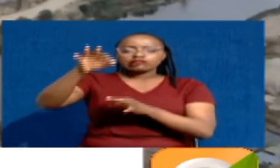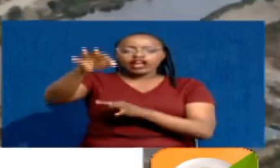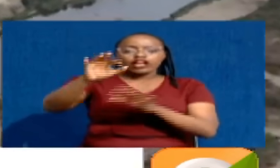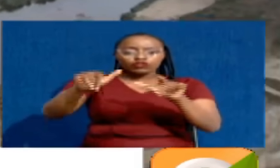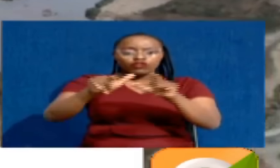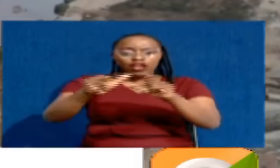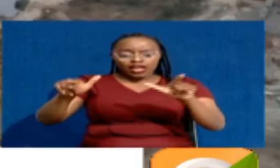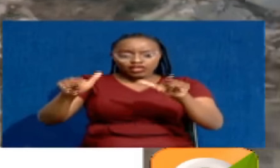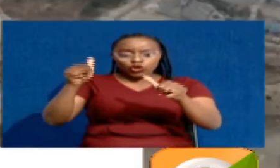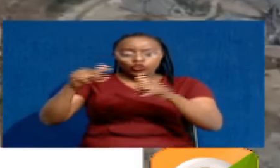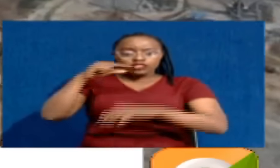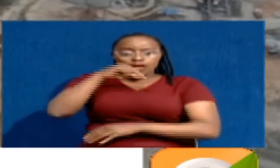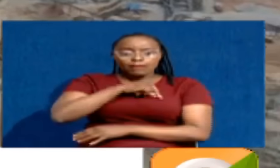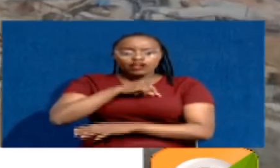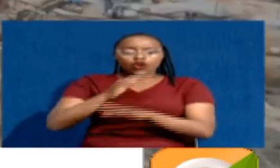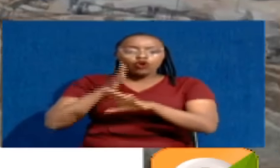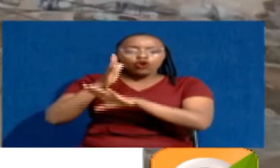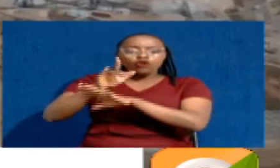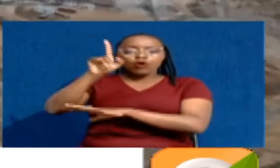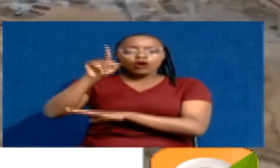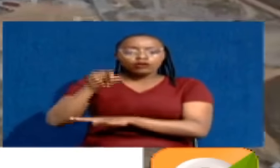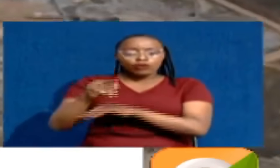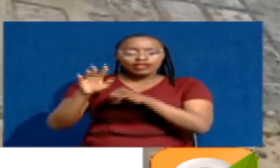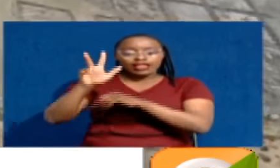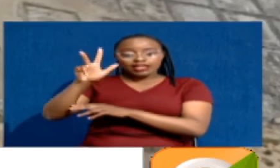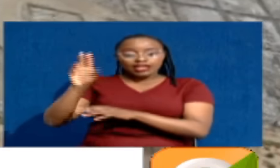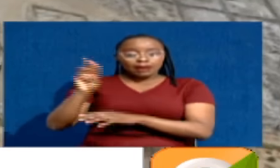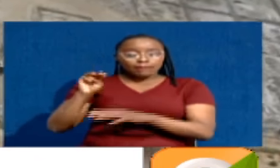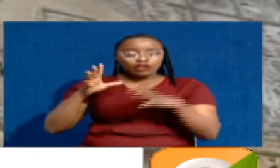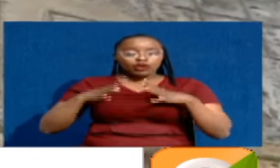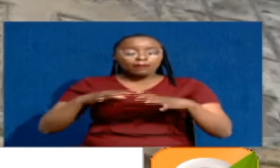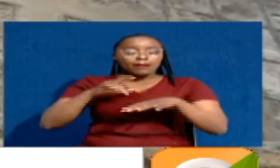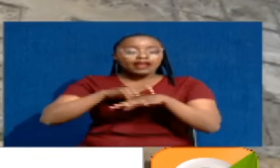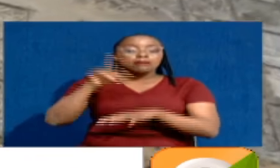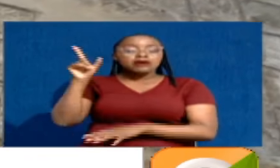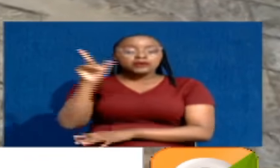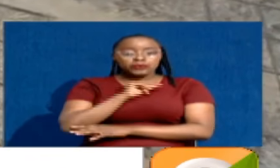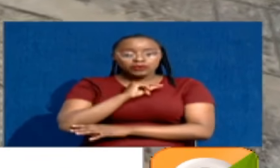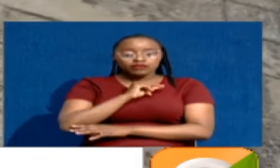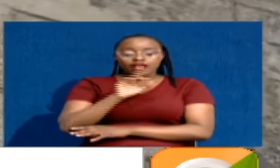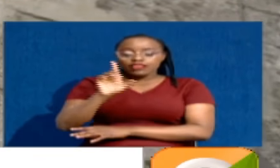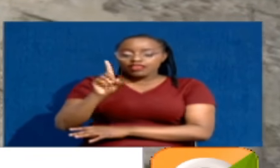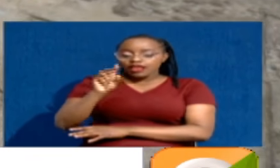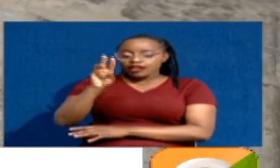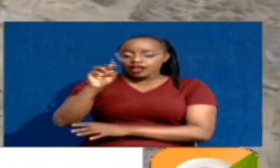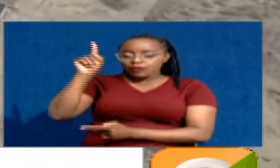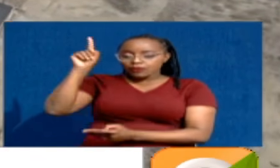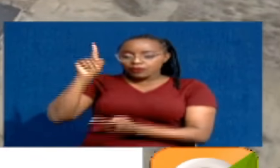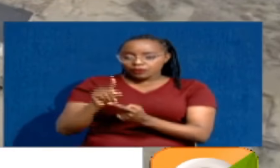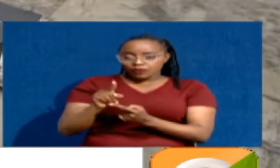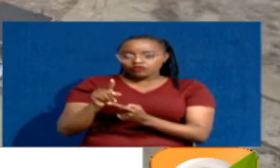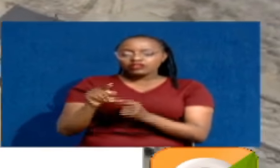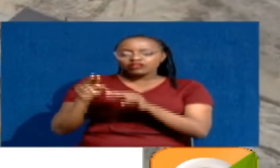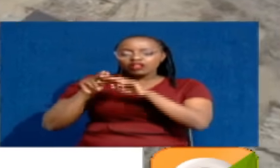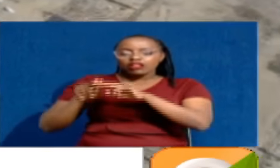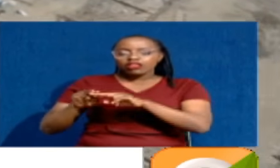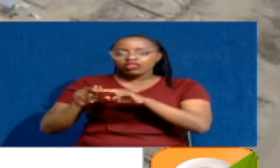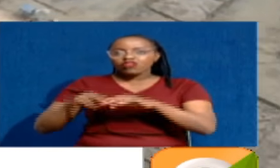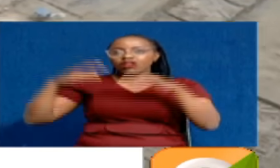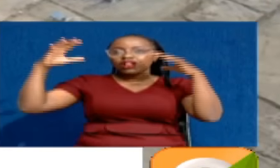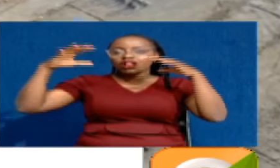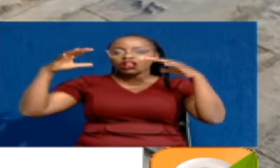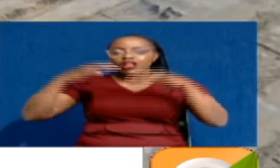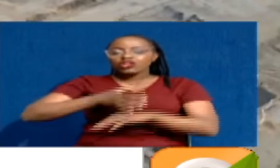to benefit over 1.3 million people. Once completed, the dam will reduce the residents' over-reliance on rainwater,